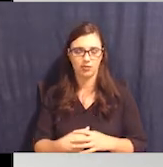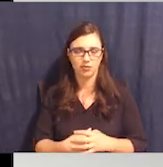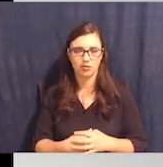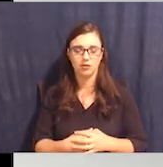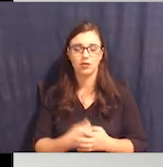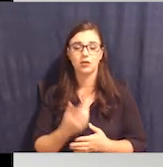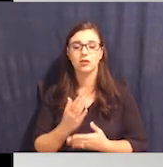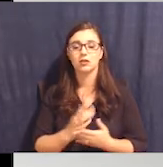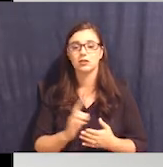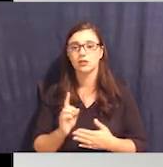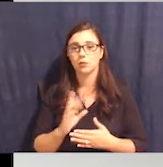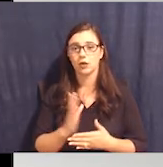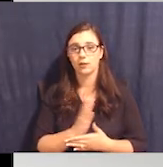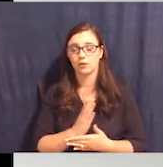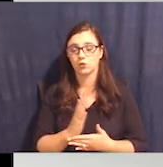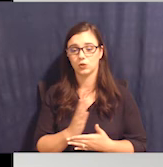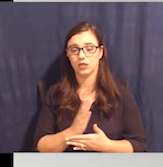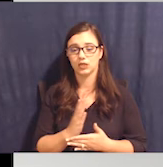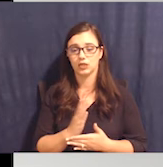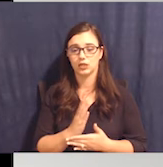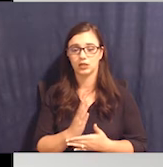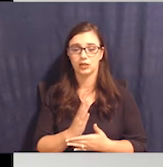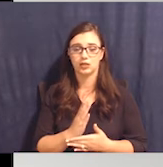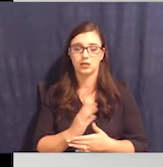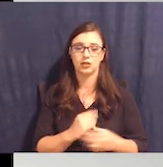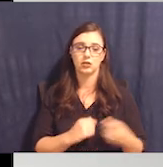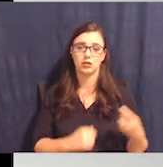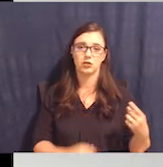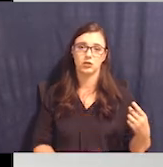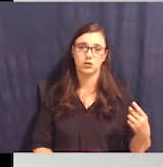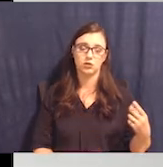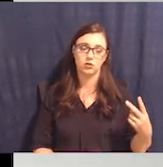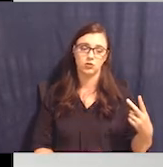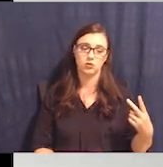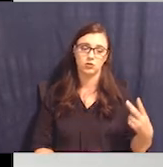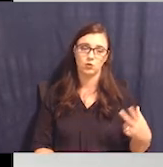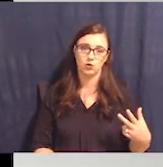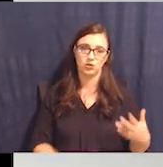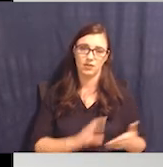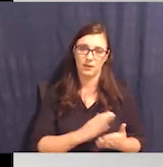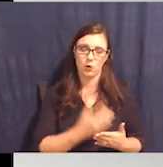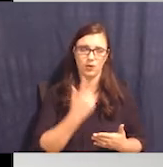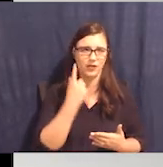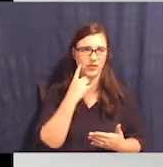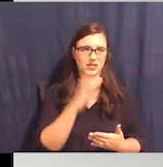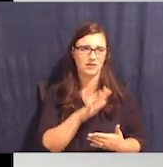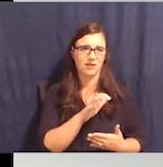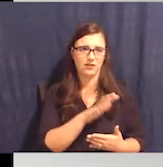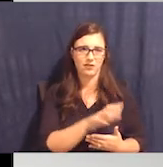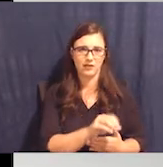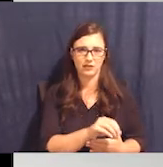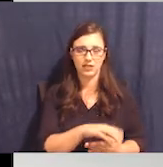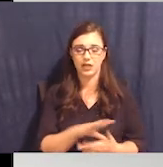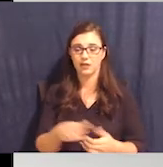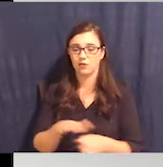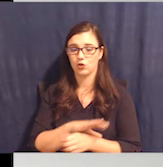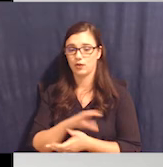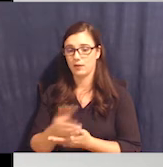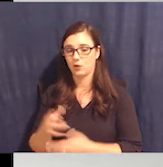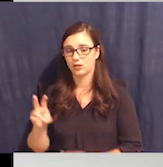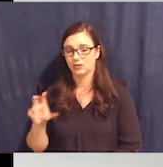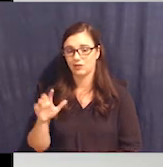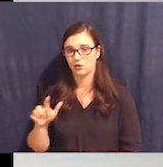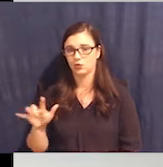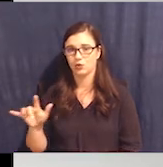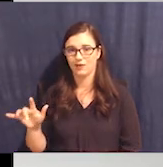month. Somewhere between the 2/3 amount, which is something like $550, and the full